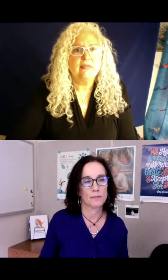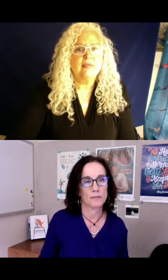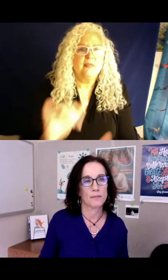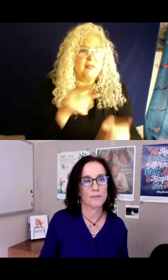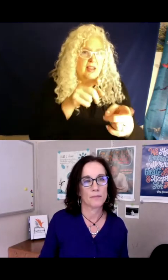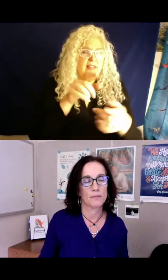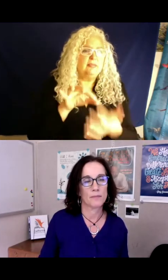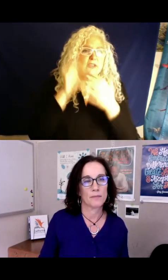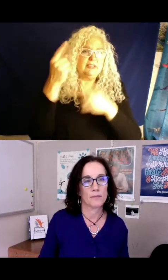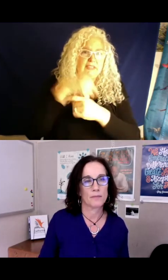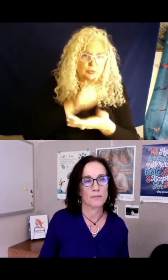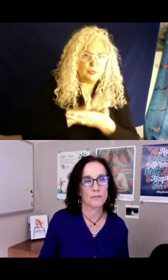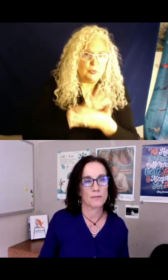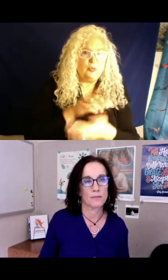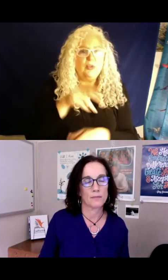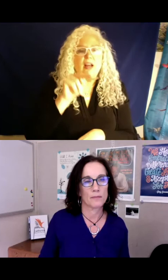for the students.